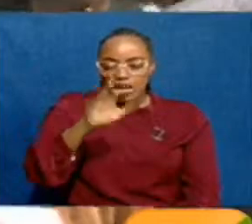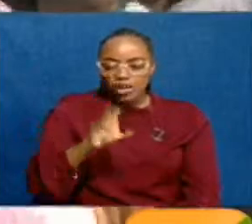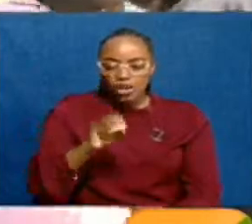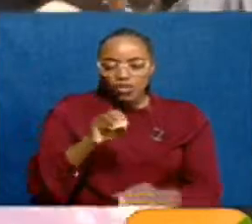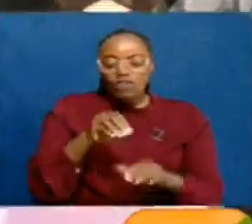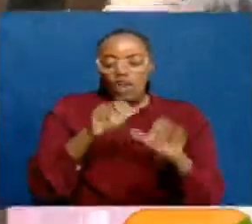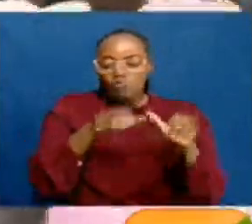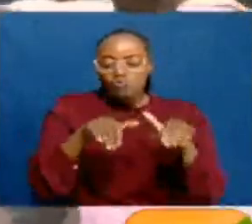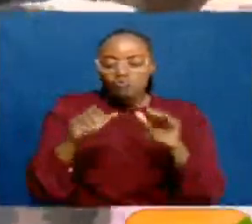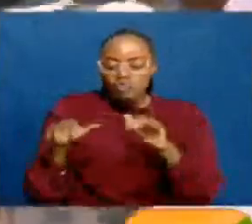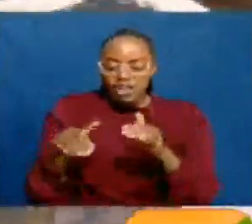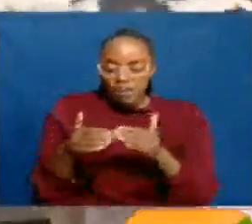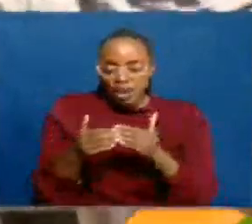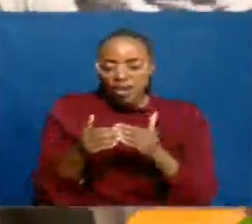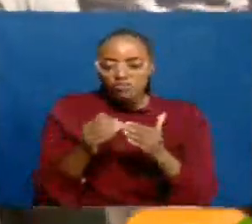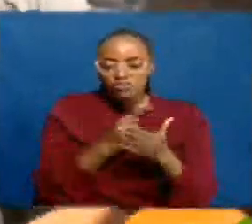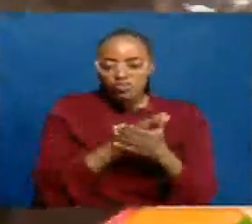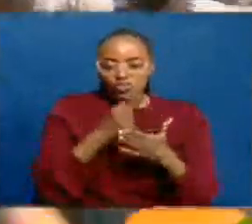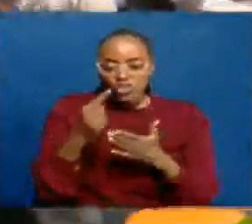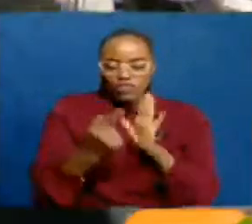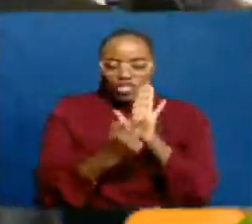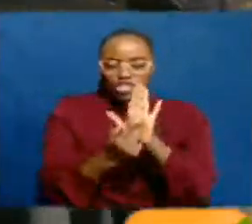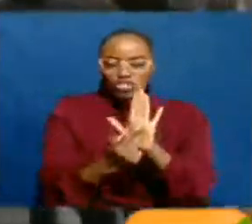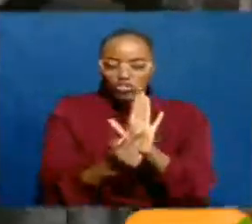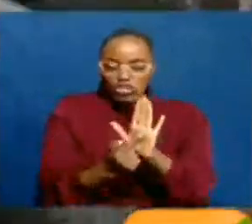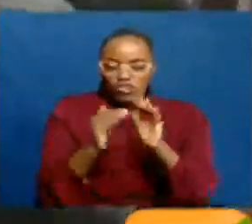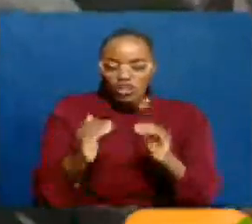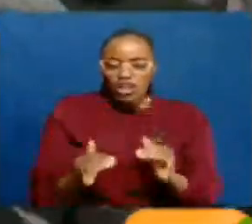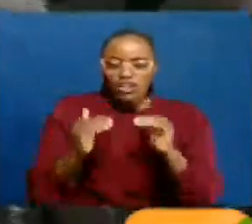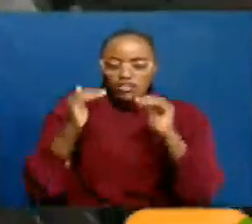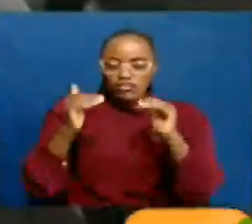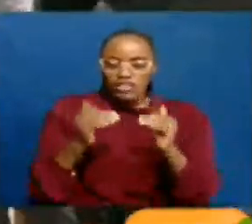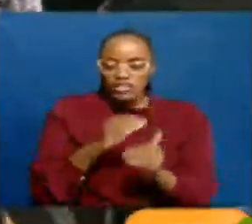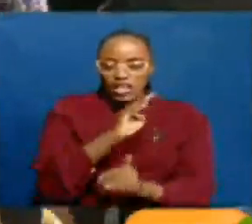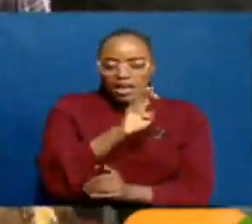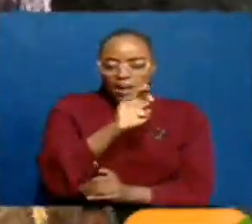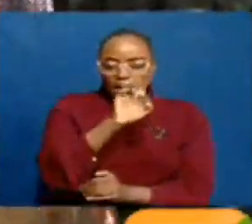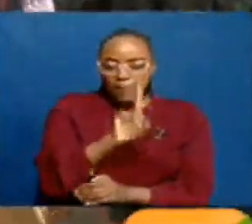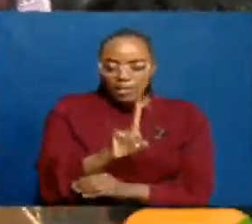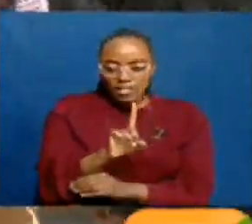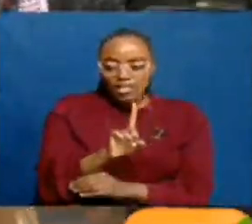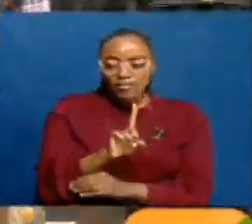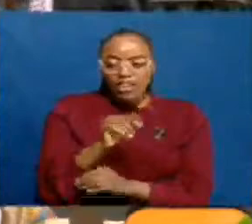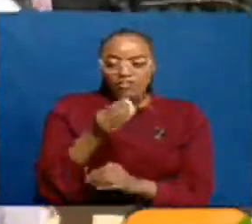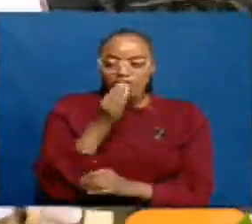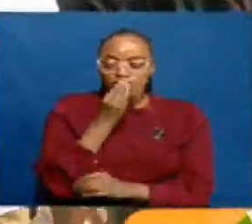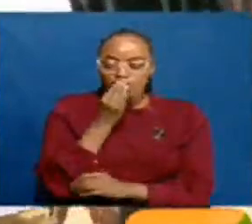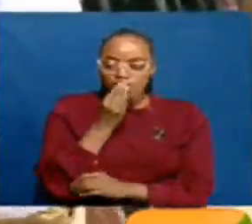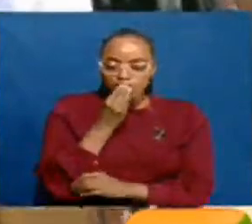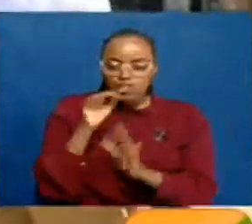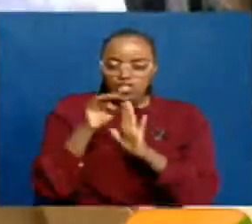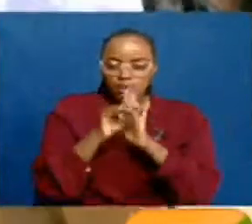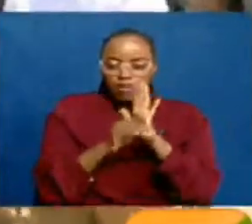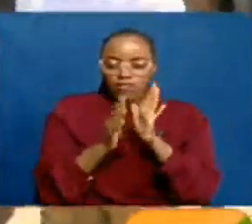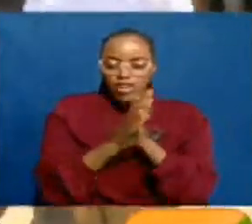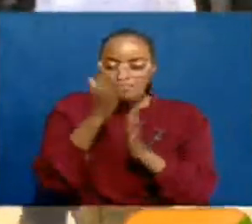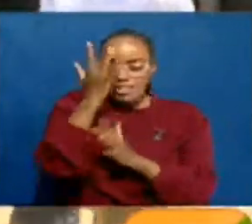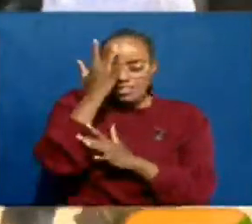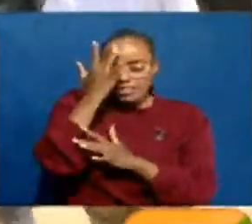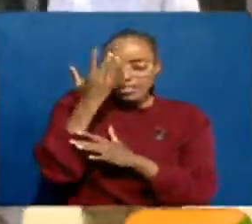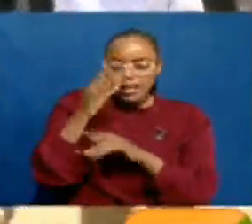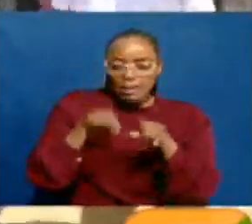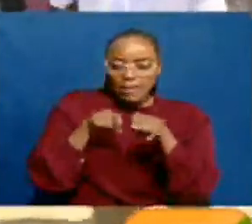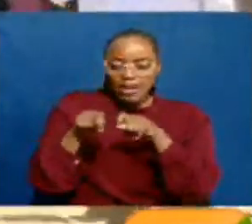Mkulima Open Week exhibition, showcasing advanced breeding techniques, feeding programs, and disease management